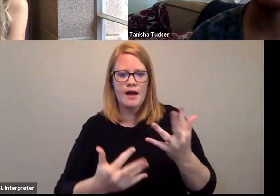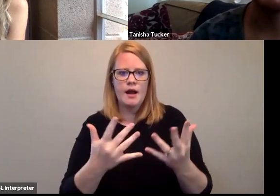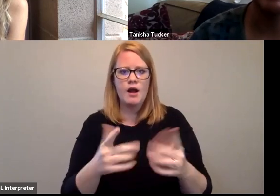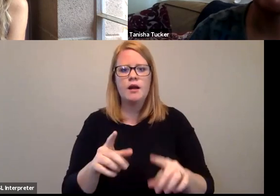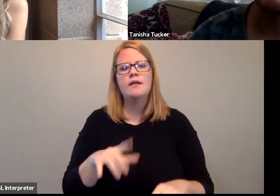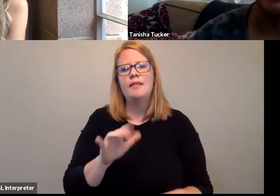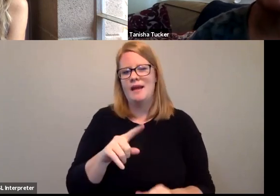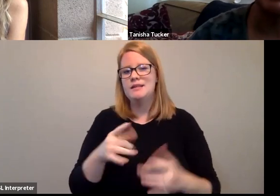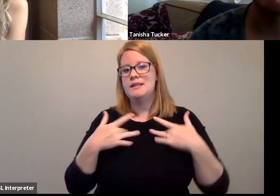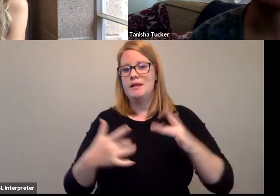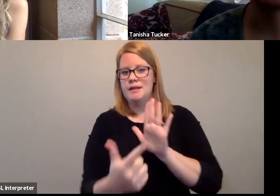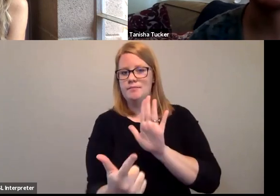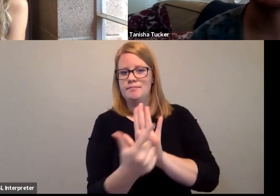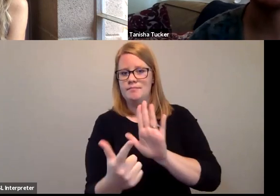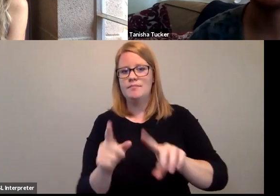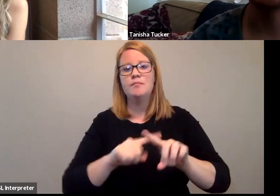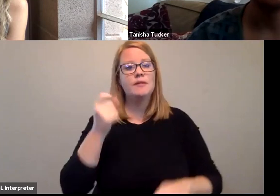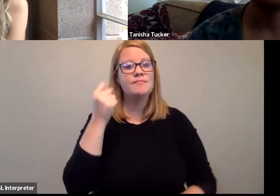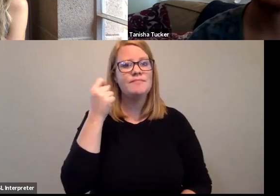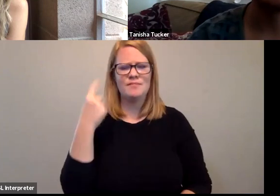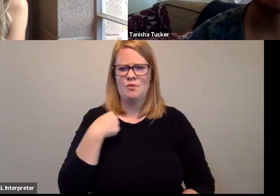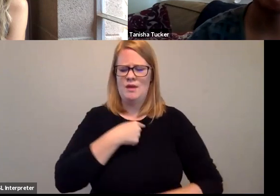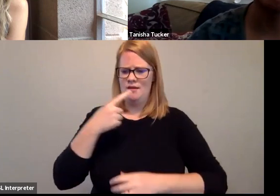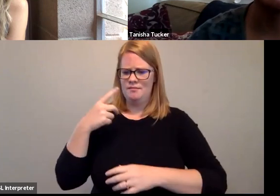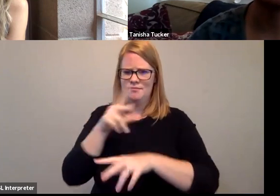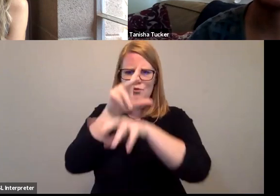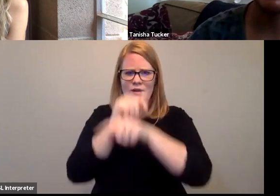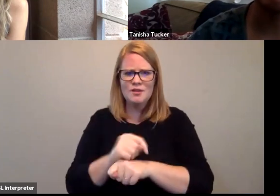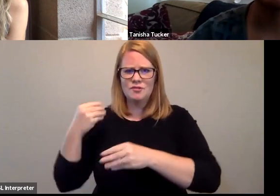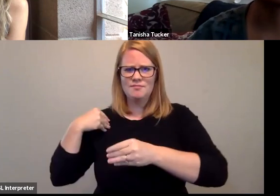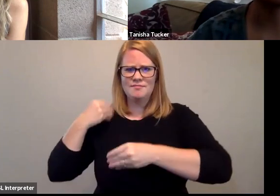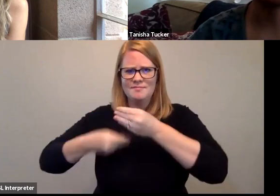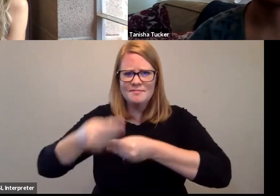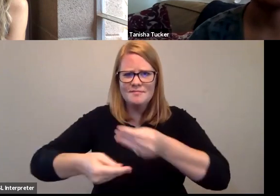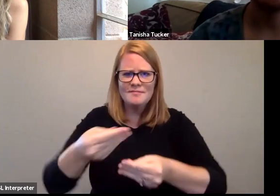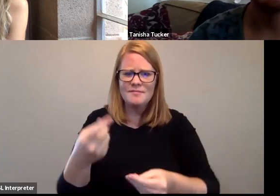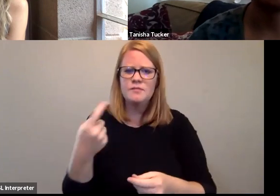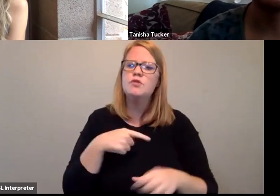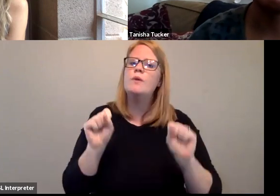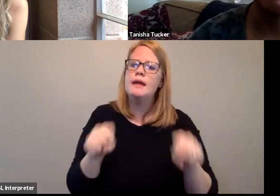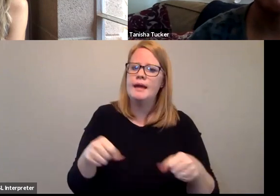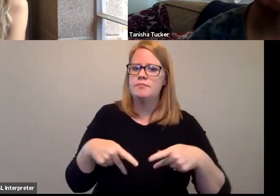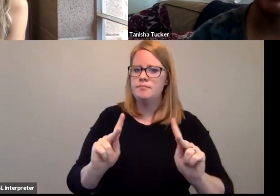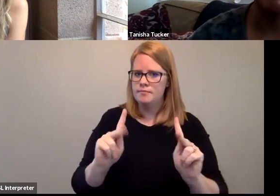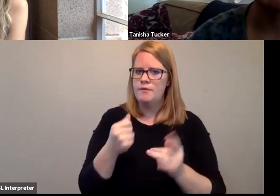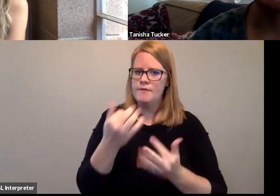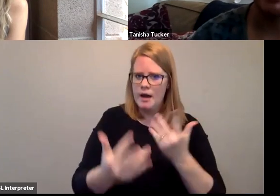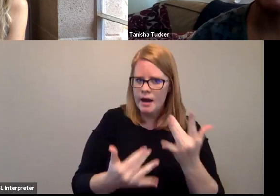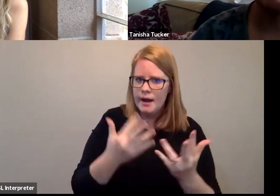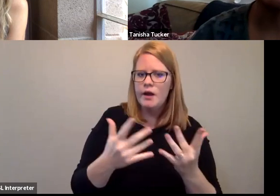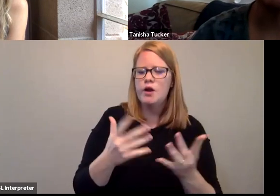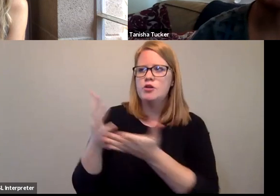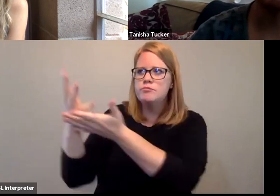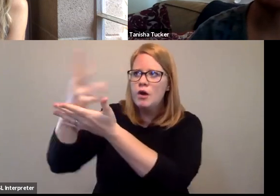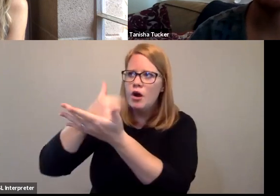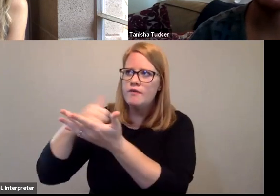you know, they allow us that time during this year to harvest, to camp out there, to burn a fire and